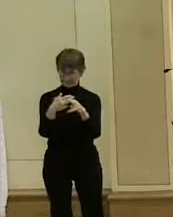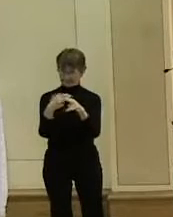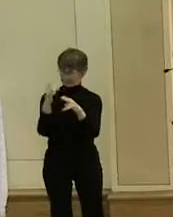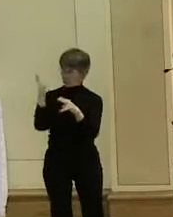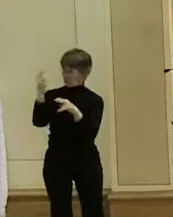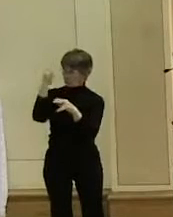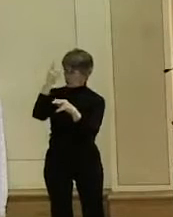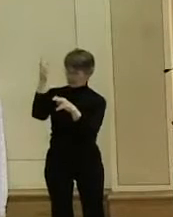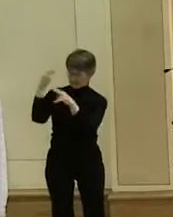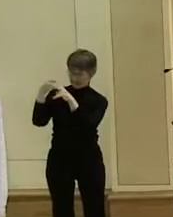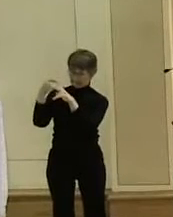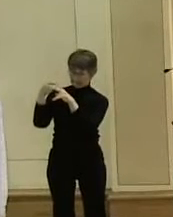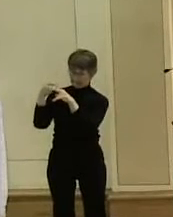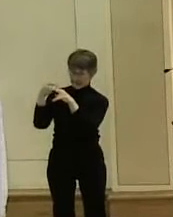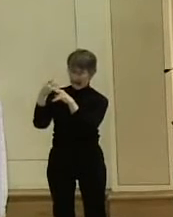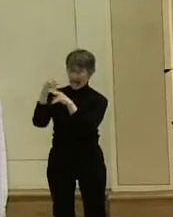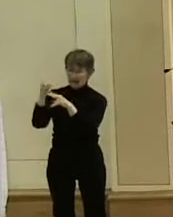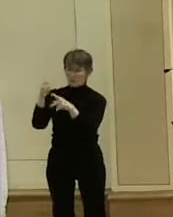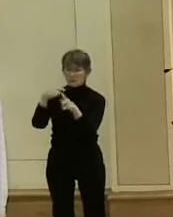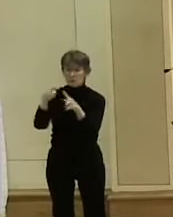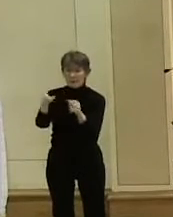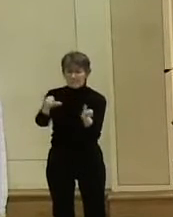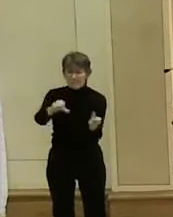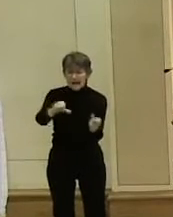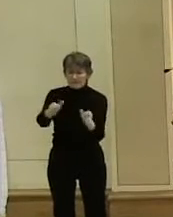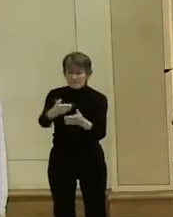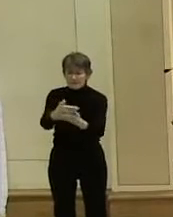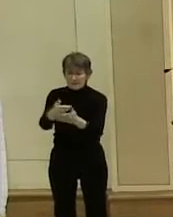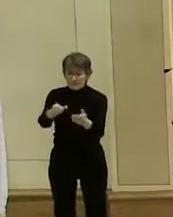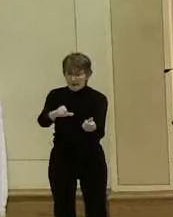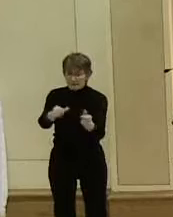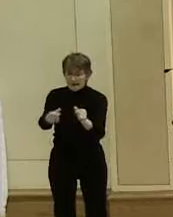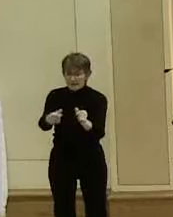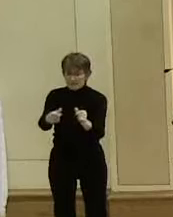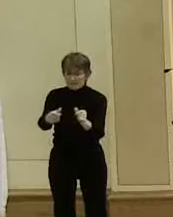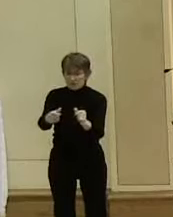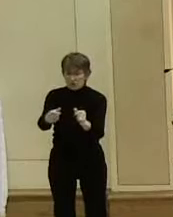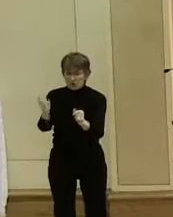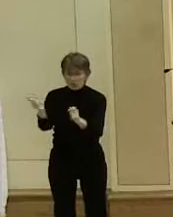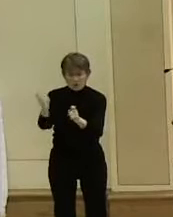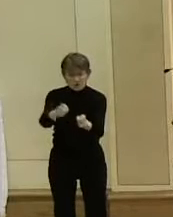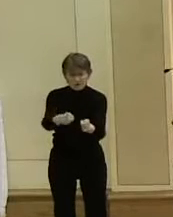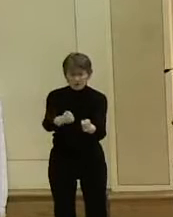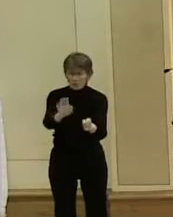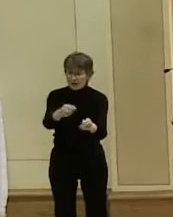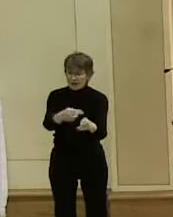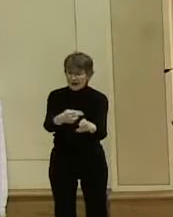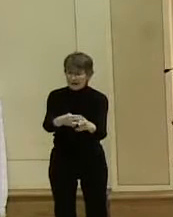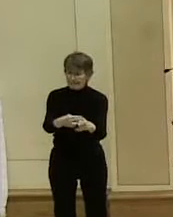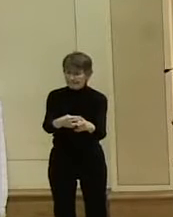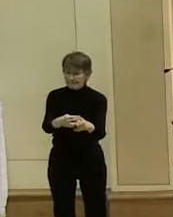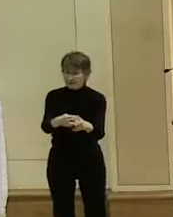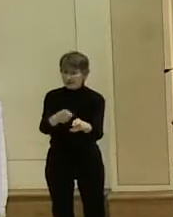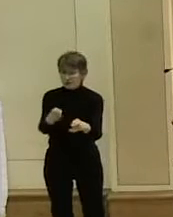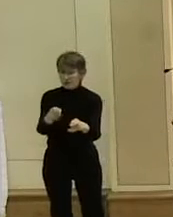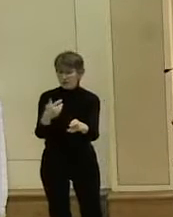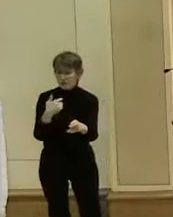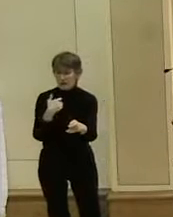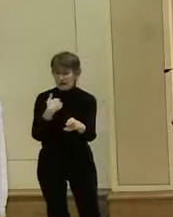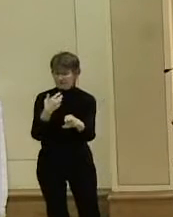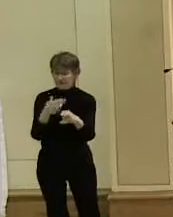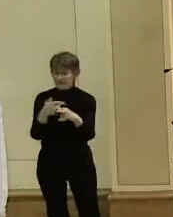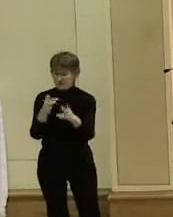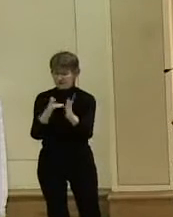we have a special branding on our hearts and our souls that we all get another name. You might have your name, but all of